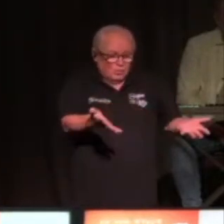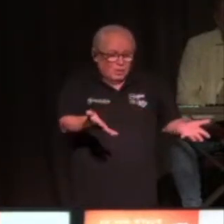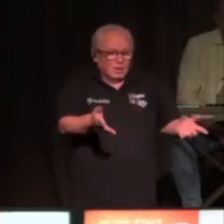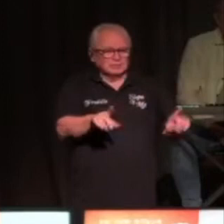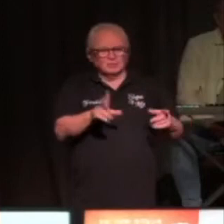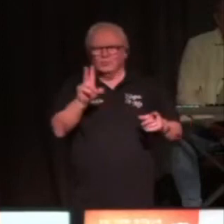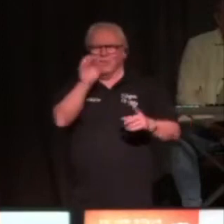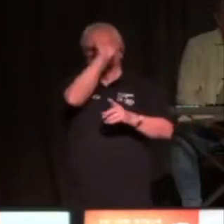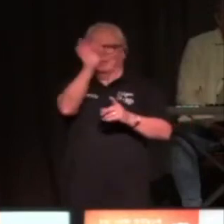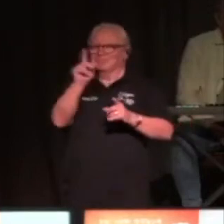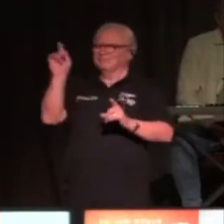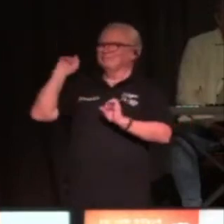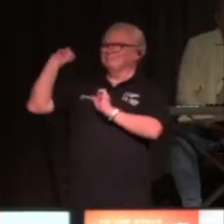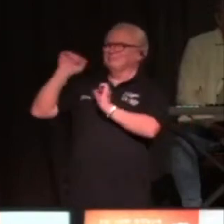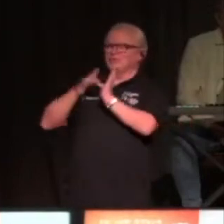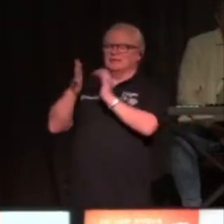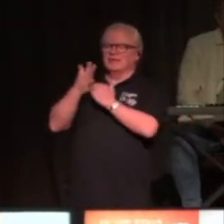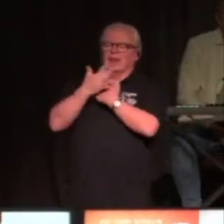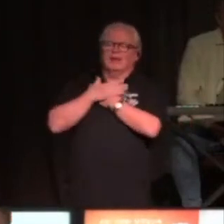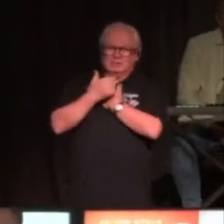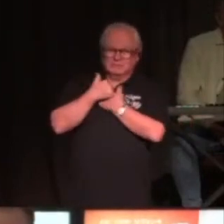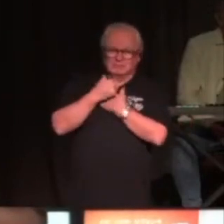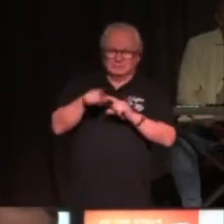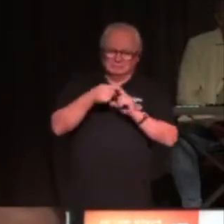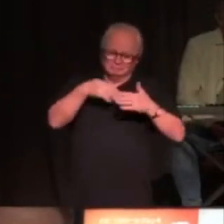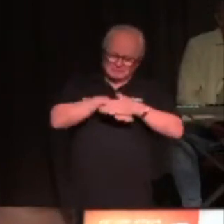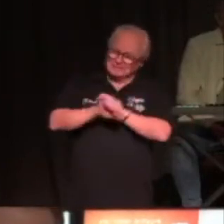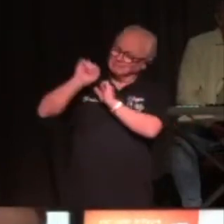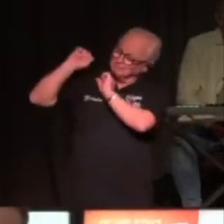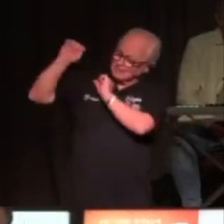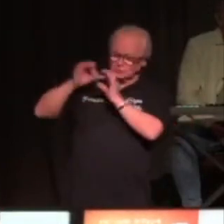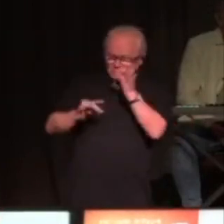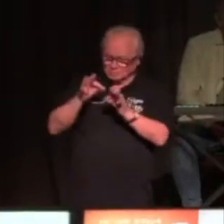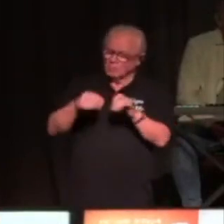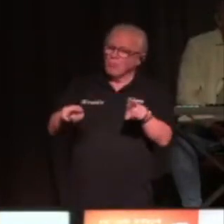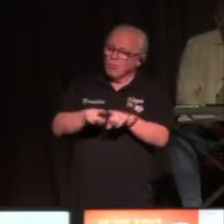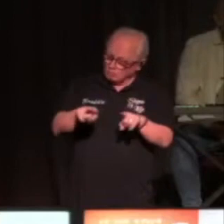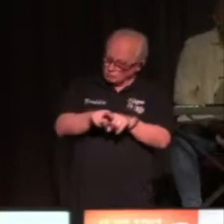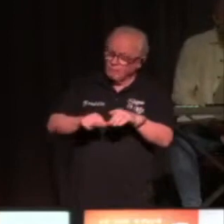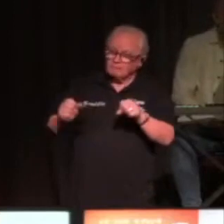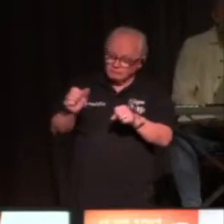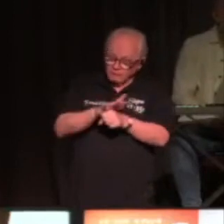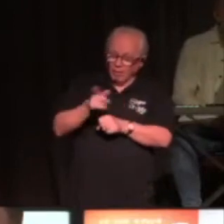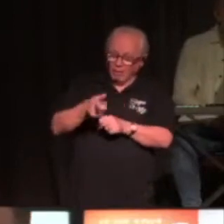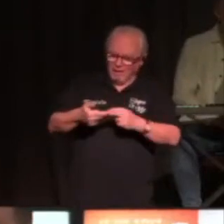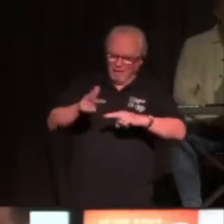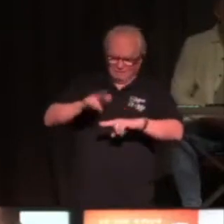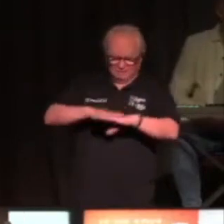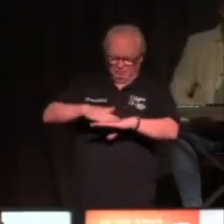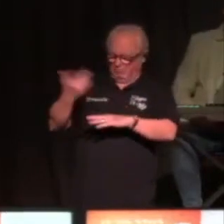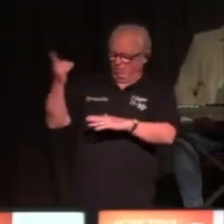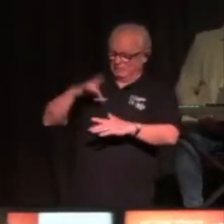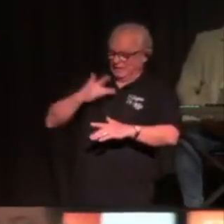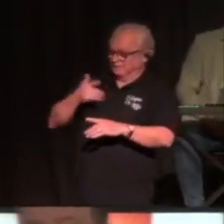And so there's no question of his love and his commitment to you, but in his judgment, he is also committed. And if you and I don't live for him as Savior, you and